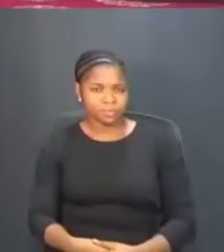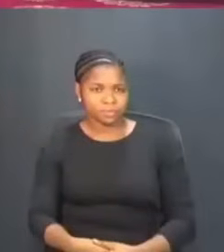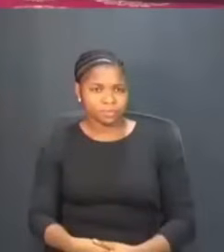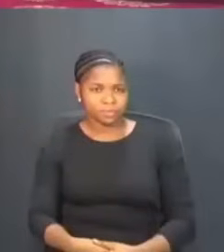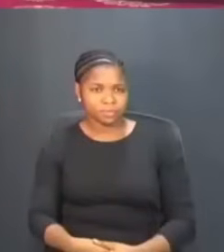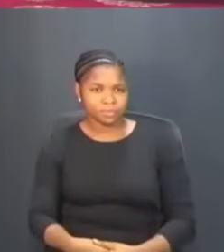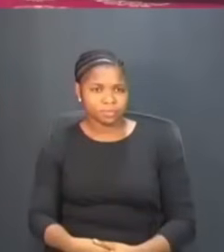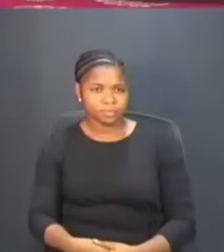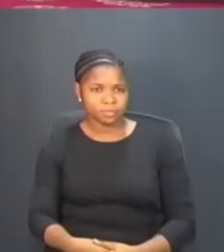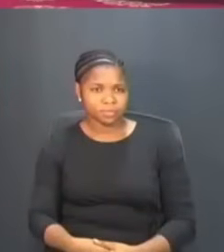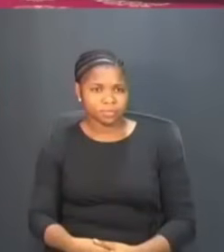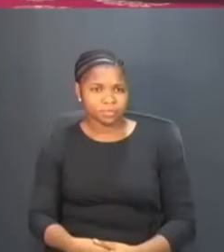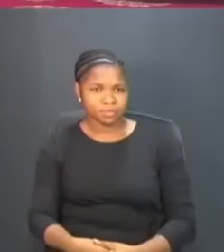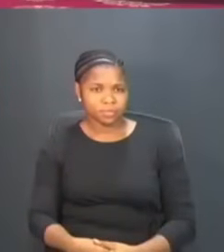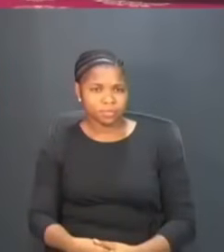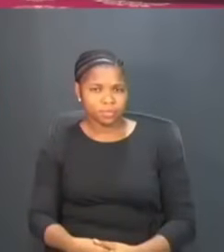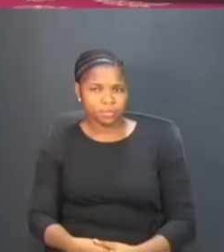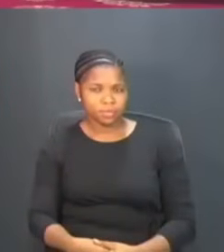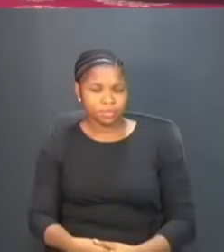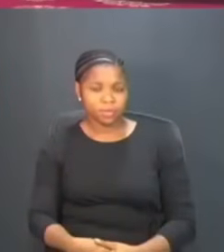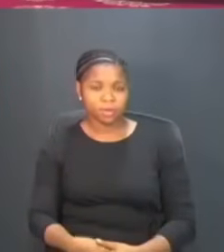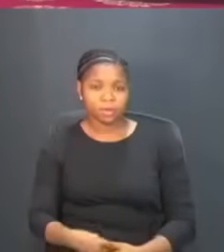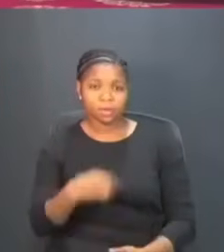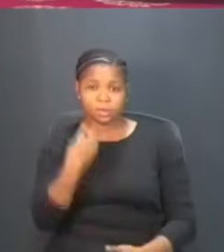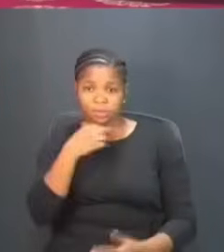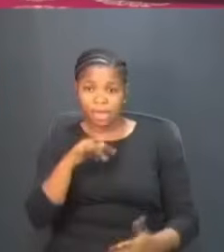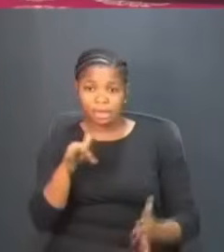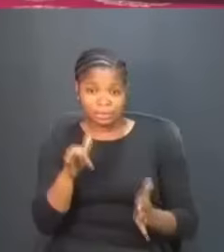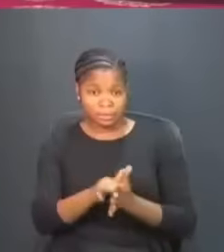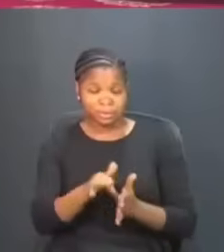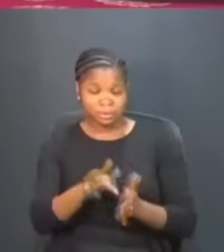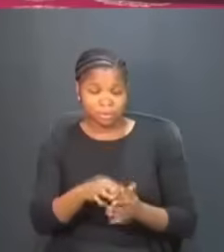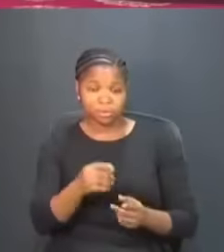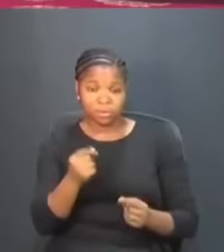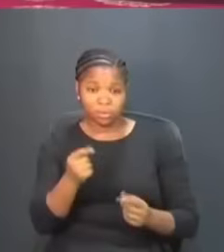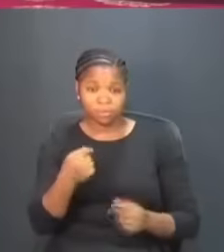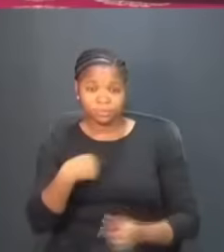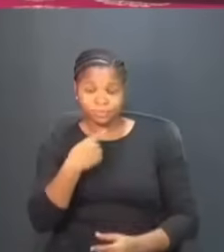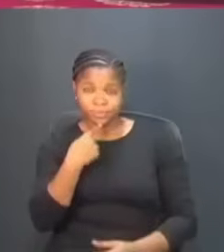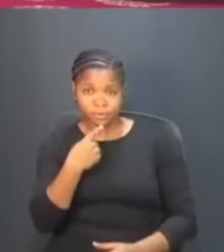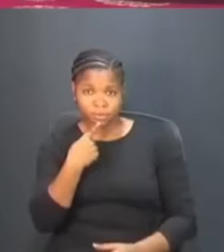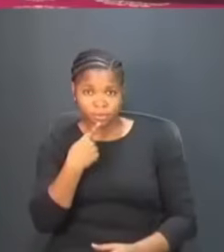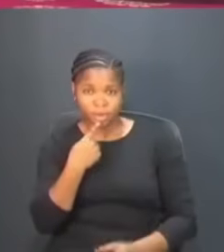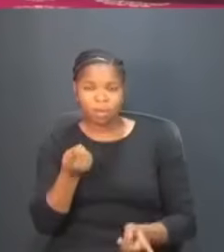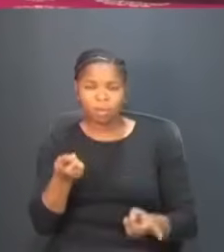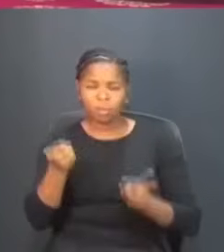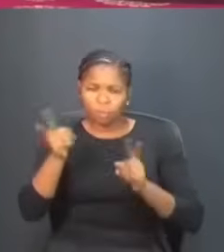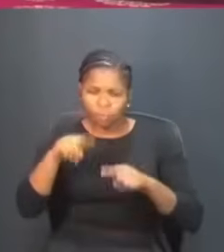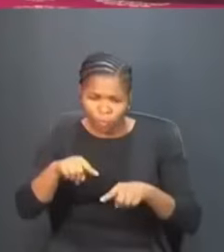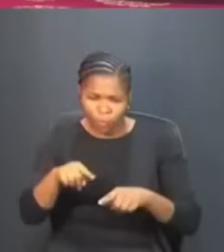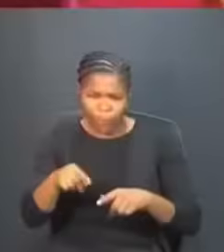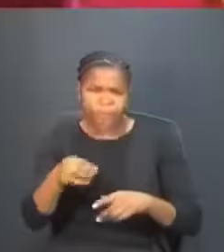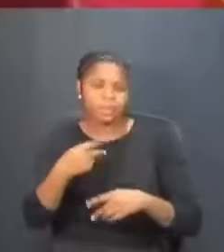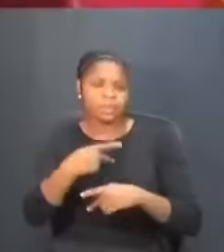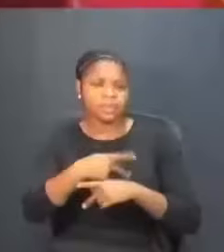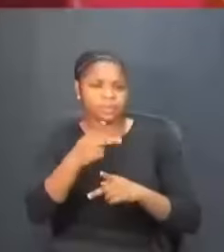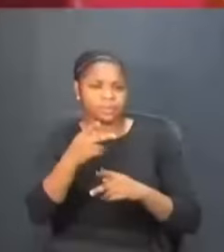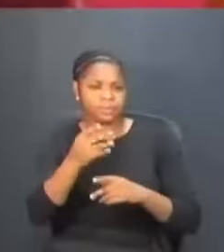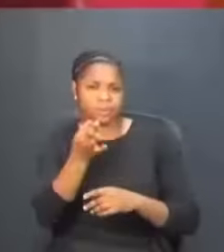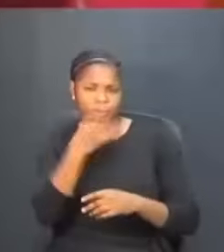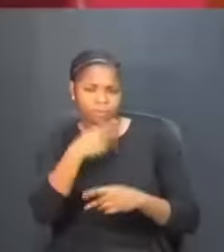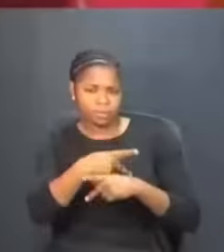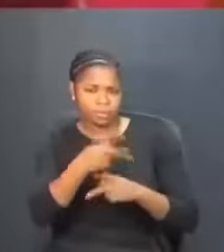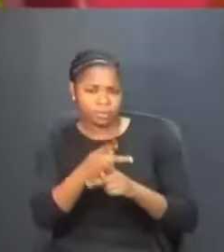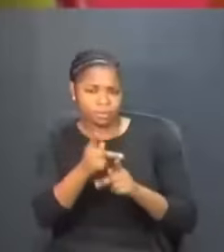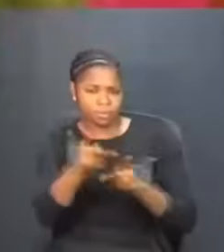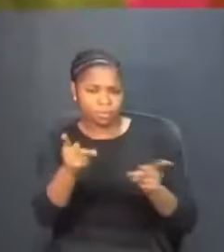Yes, because that's exactly my point. When the buffer stock was set up, an amount of 12 million Ghana